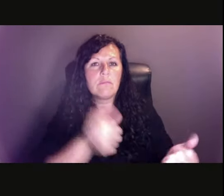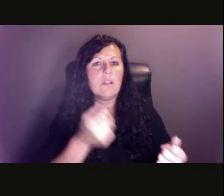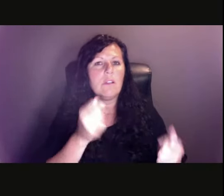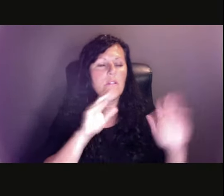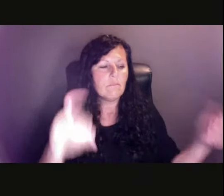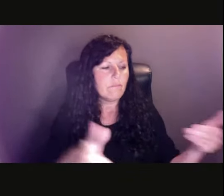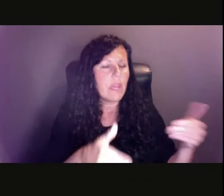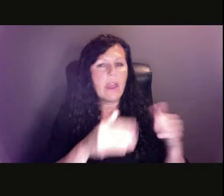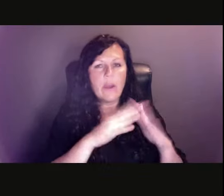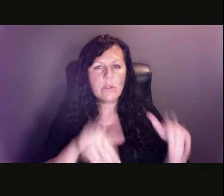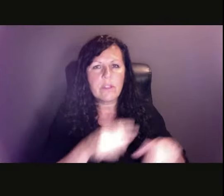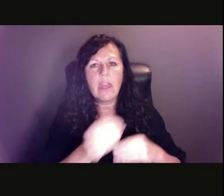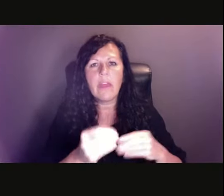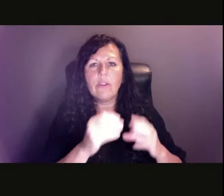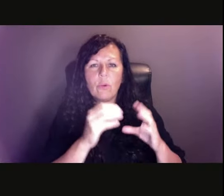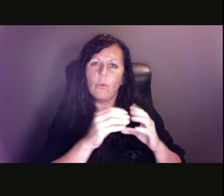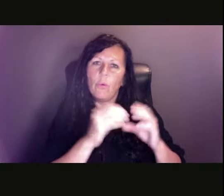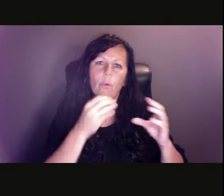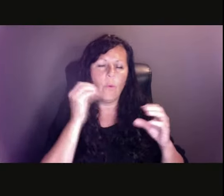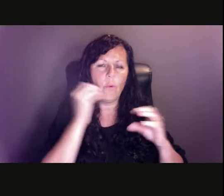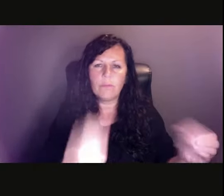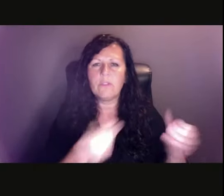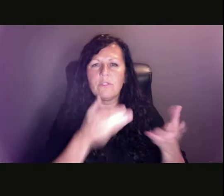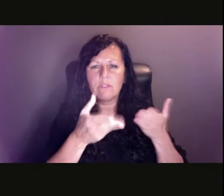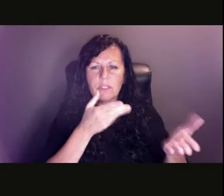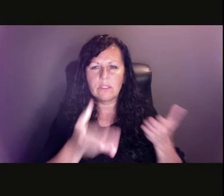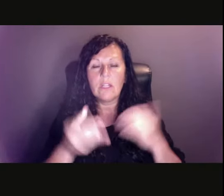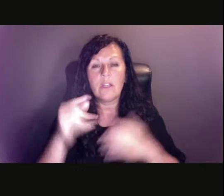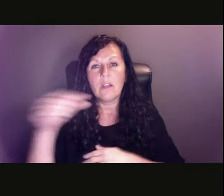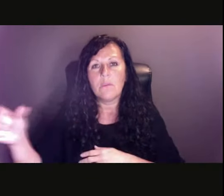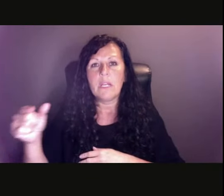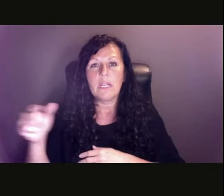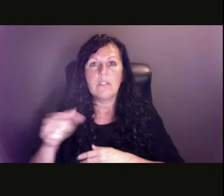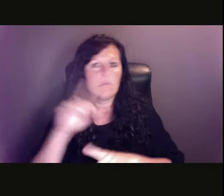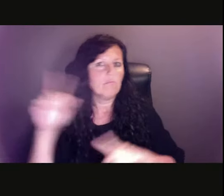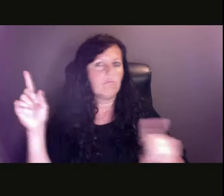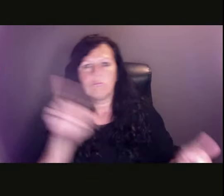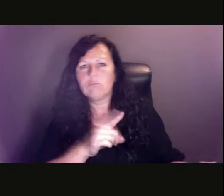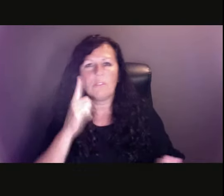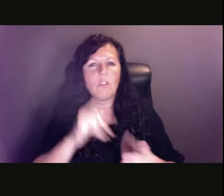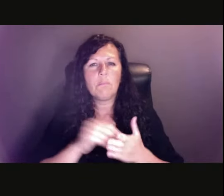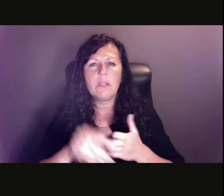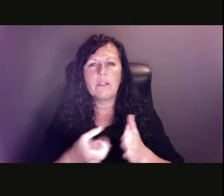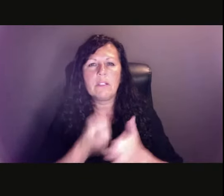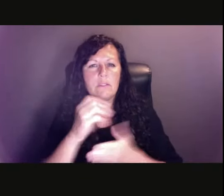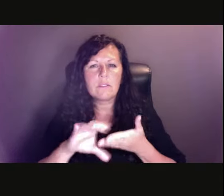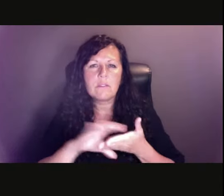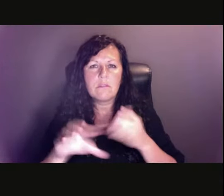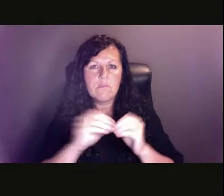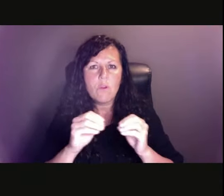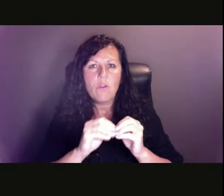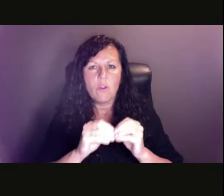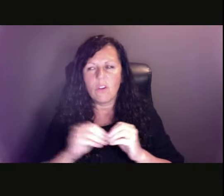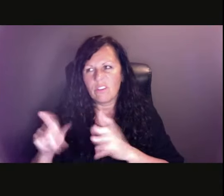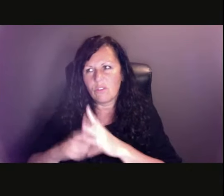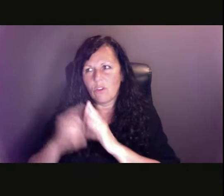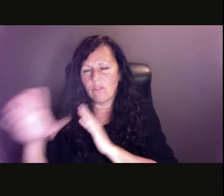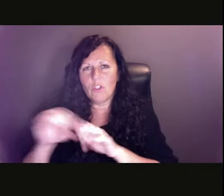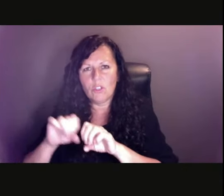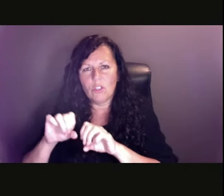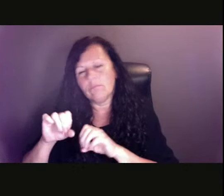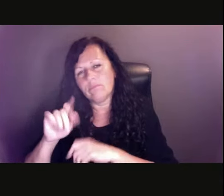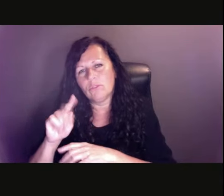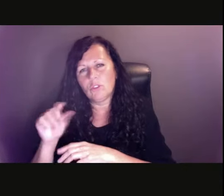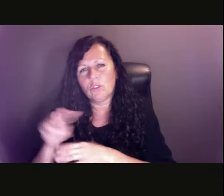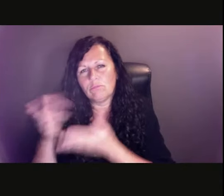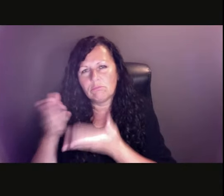services. The governor issued an emergency order for millions more around the state at the start of her term this year. We can't predict